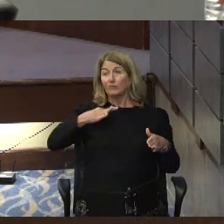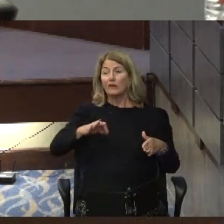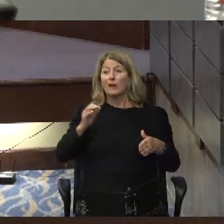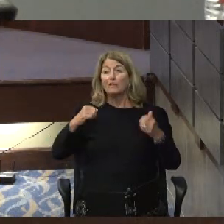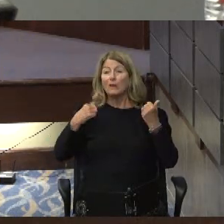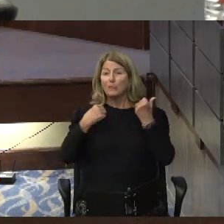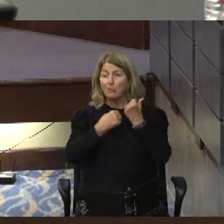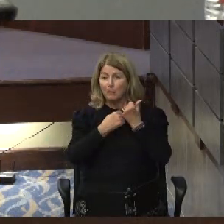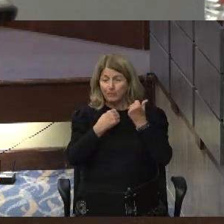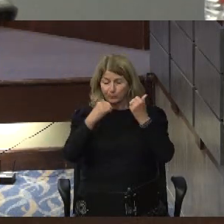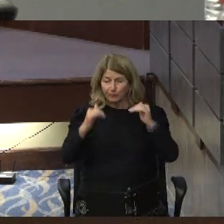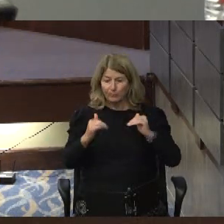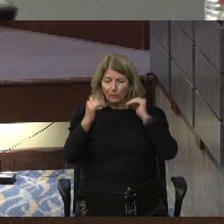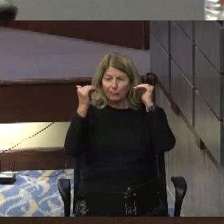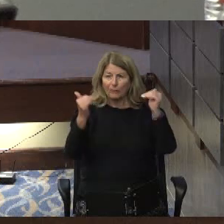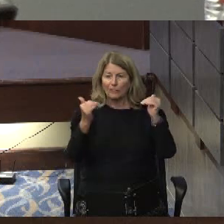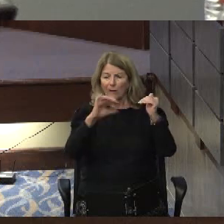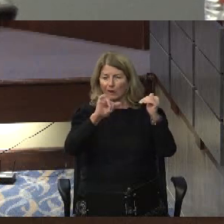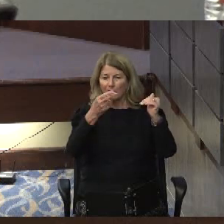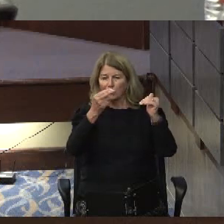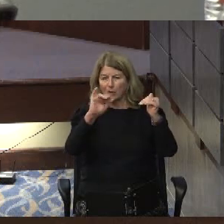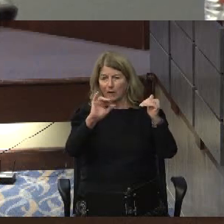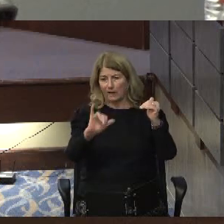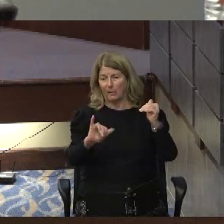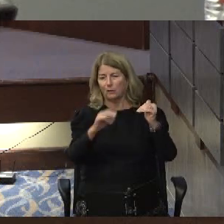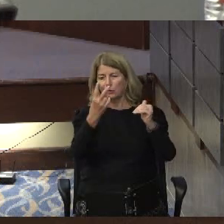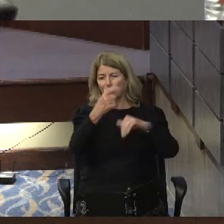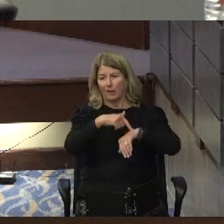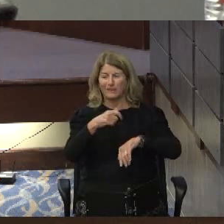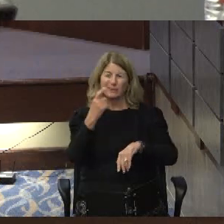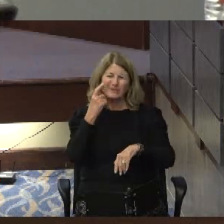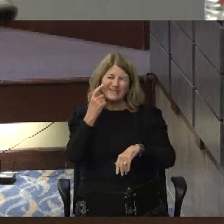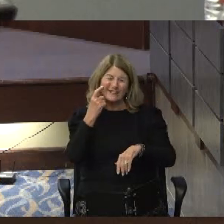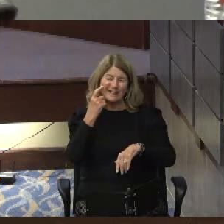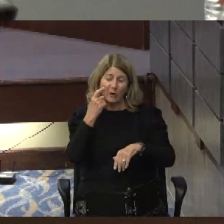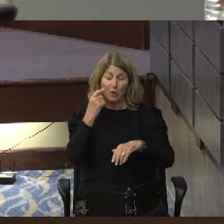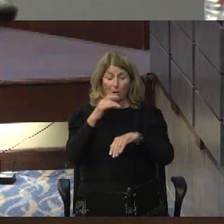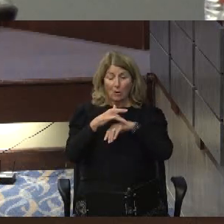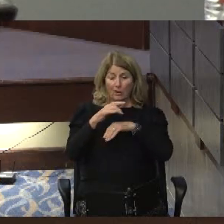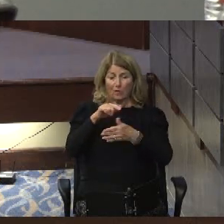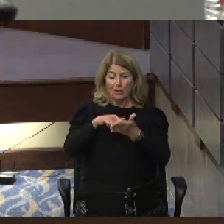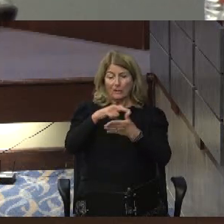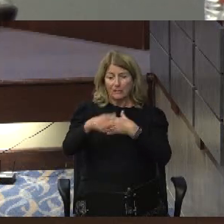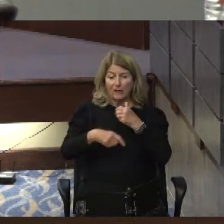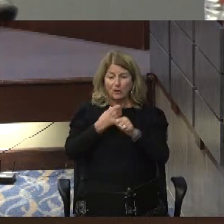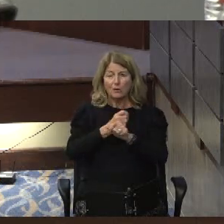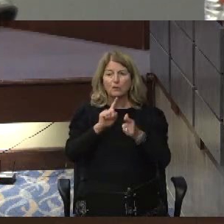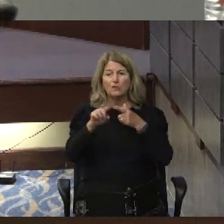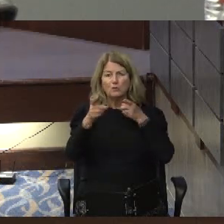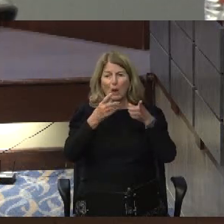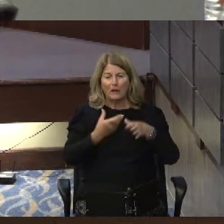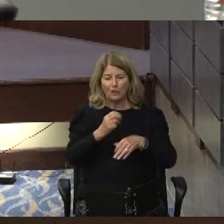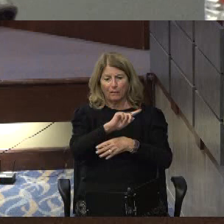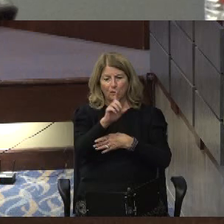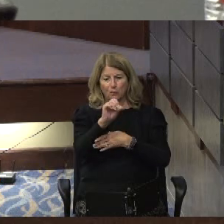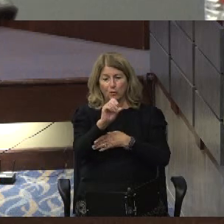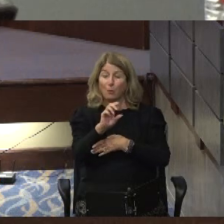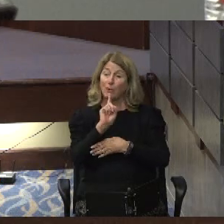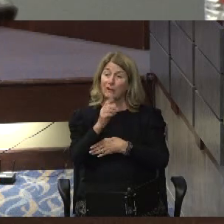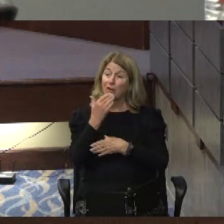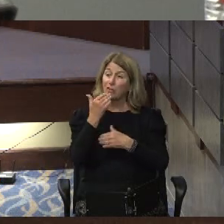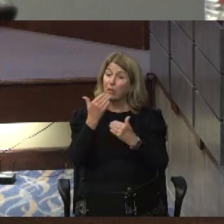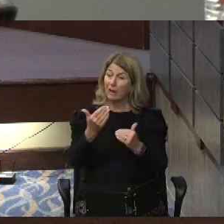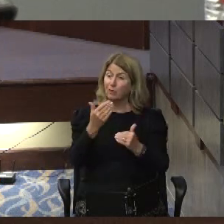least twice, most recently earlier this year to director of the zoo. Really thankful